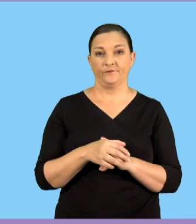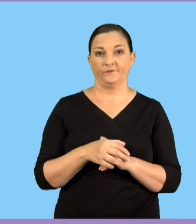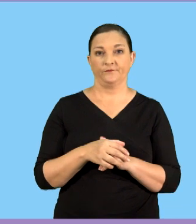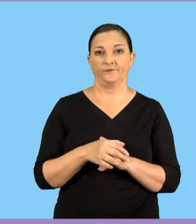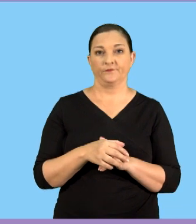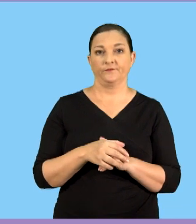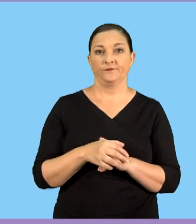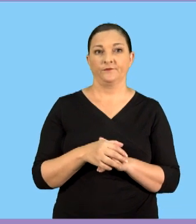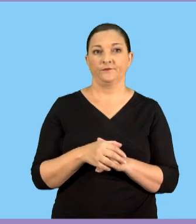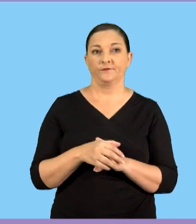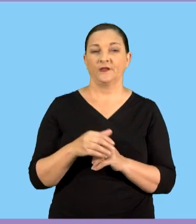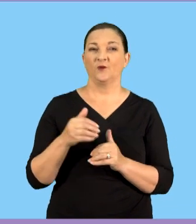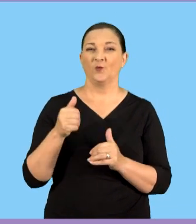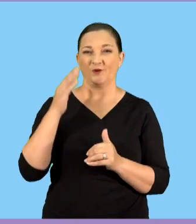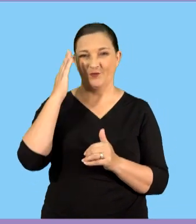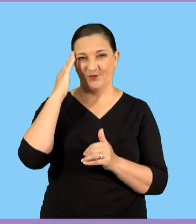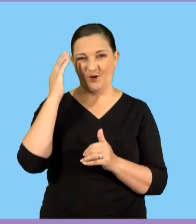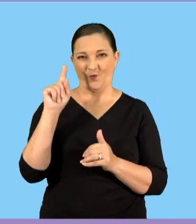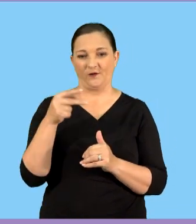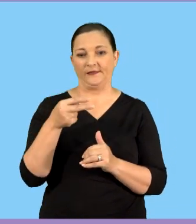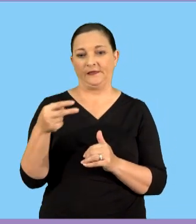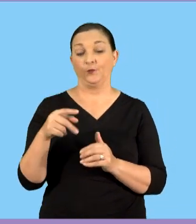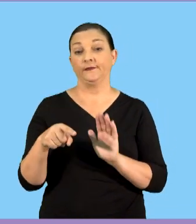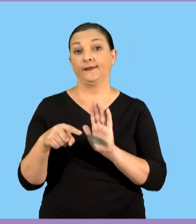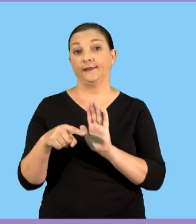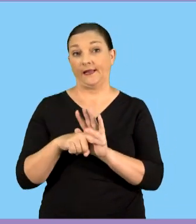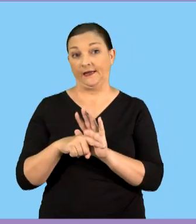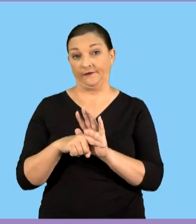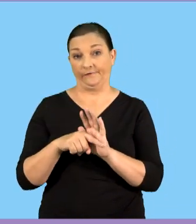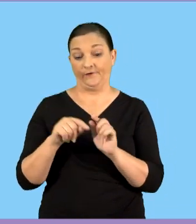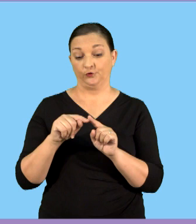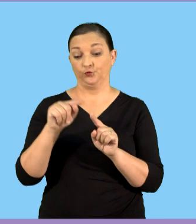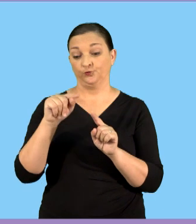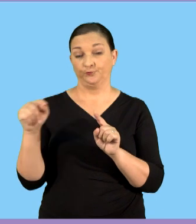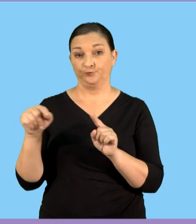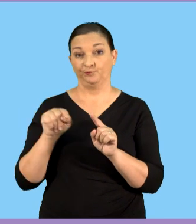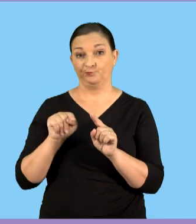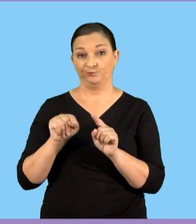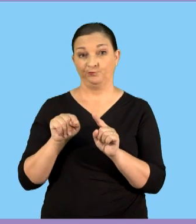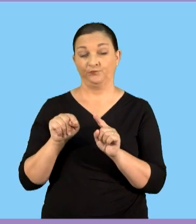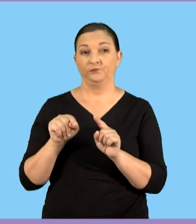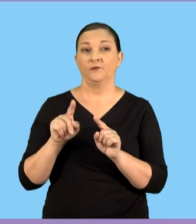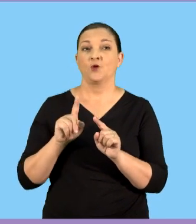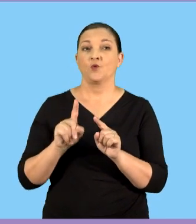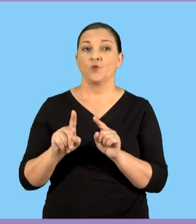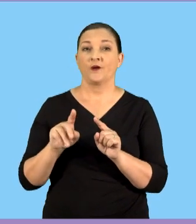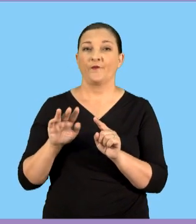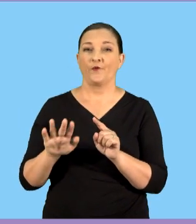144. So that means we have there a negative, and in the square root, we